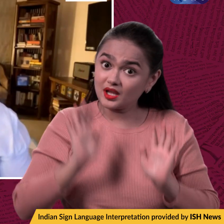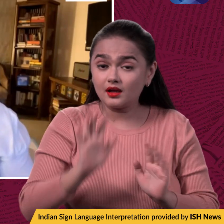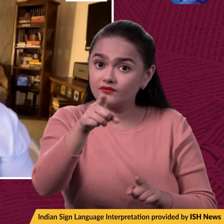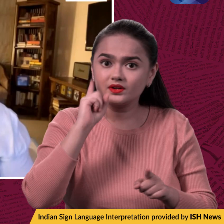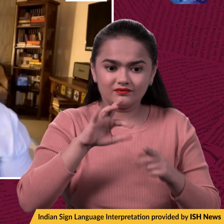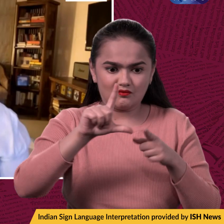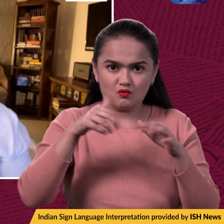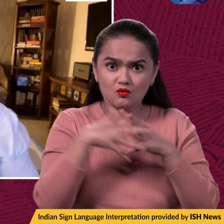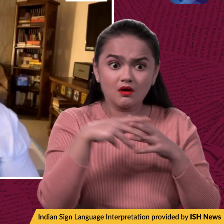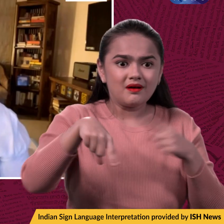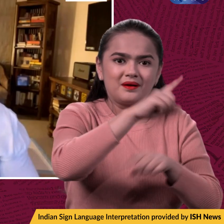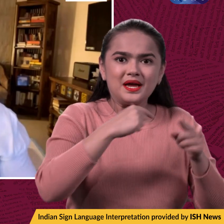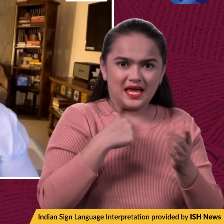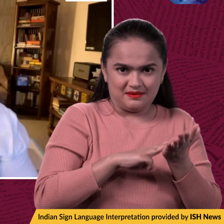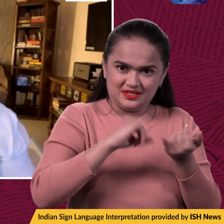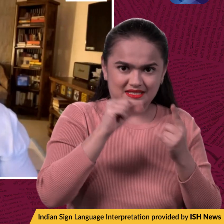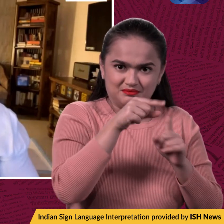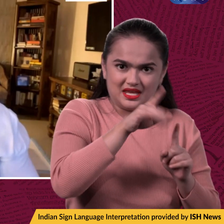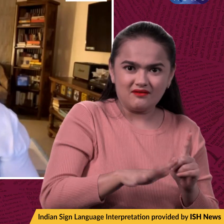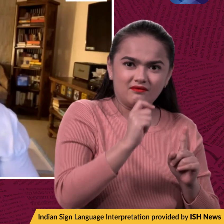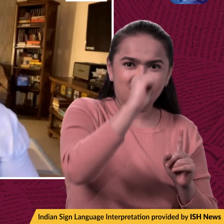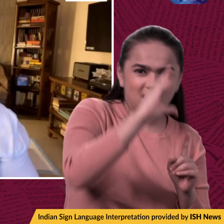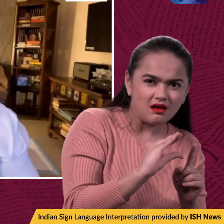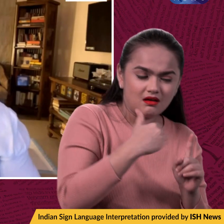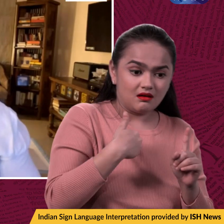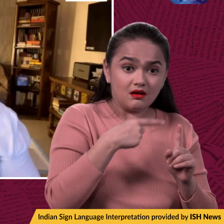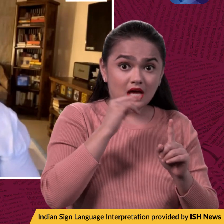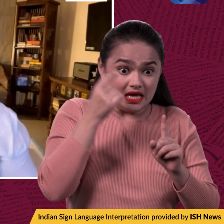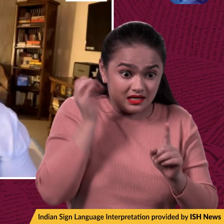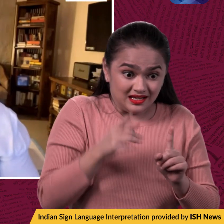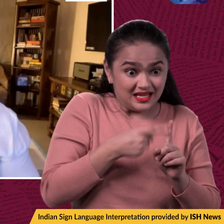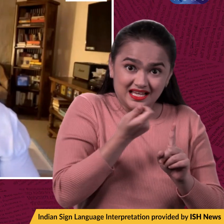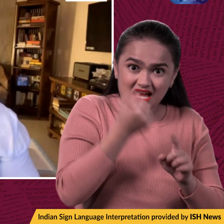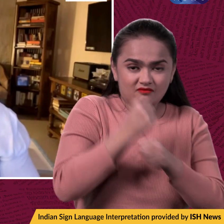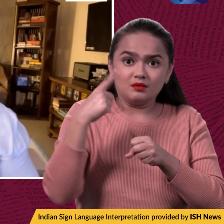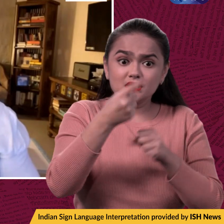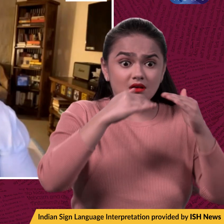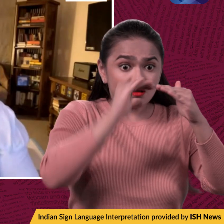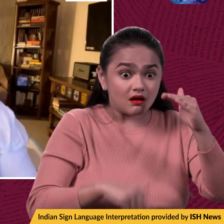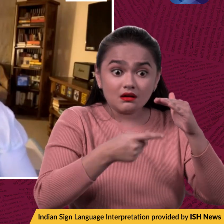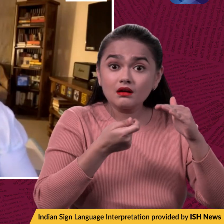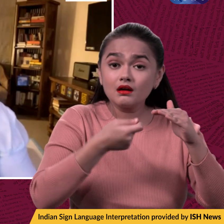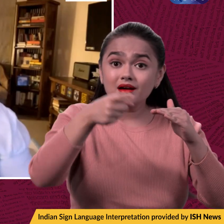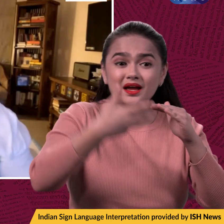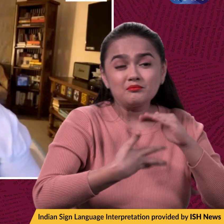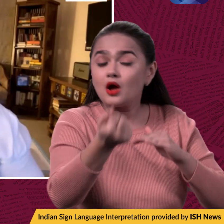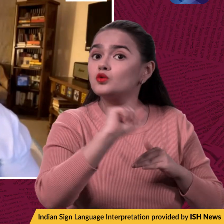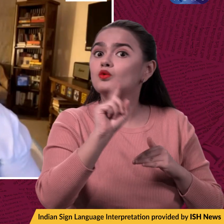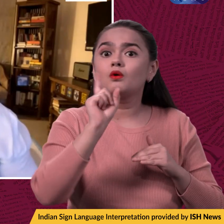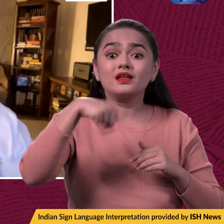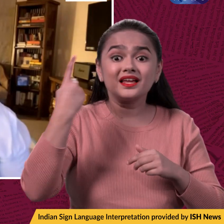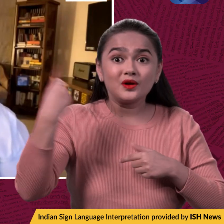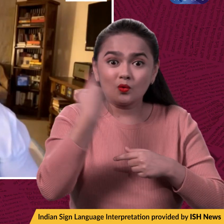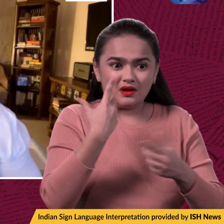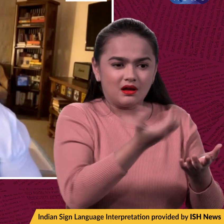if procurement process goes down someday, no one will be able to buy the produce, as procuring price of MSP below MSP will be